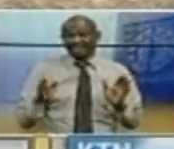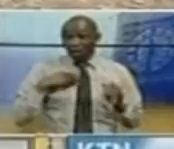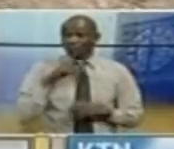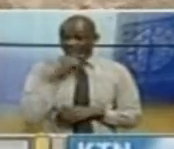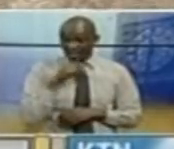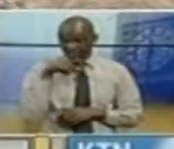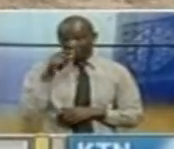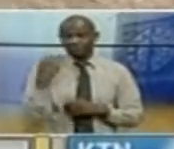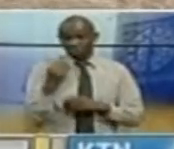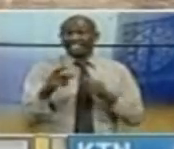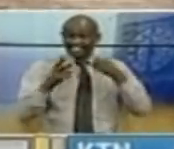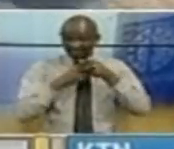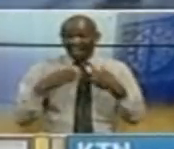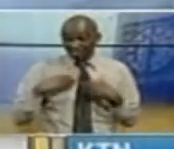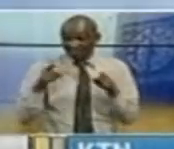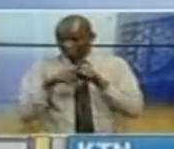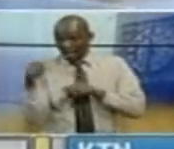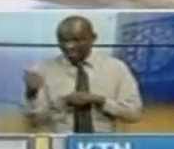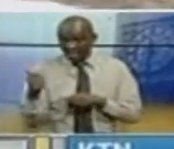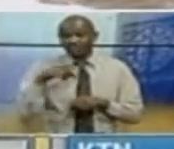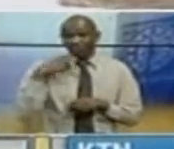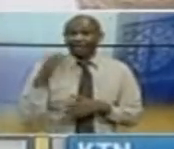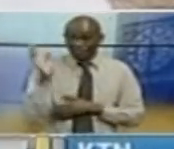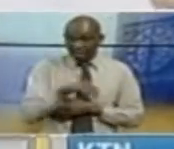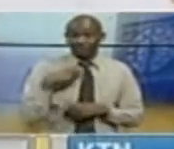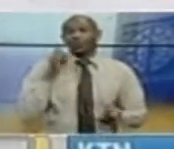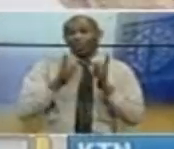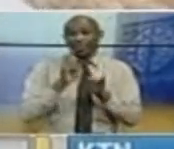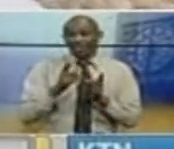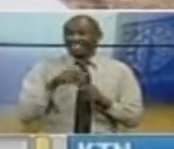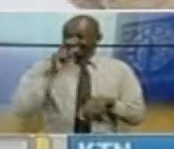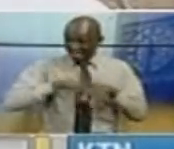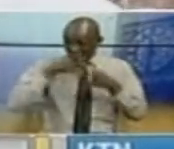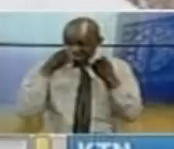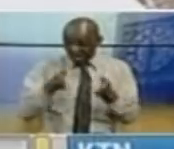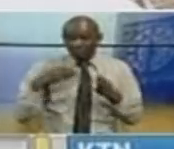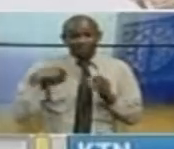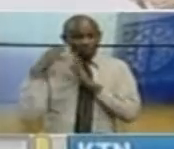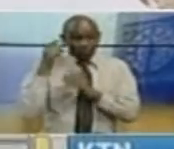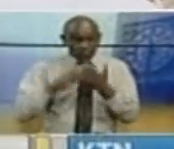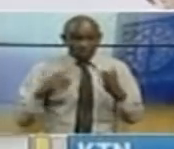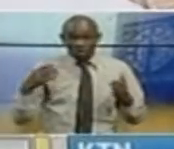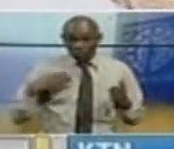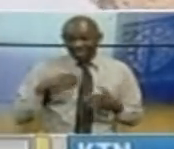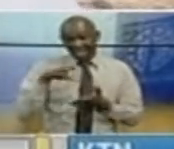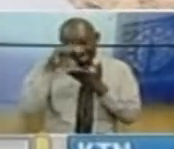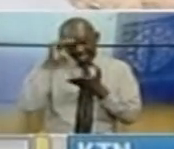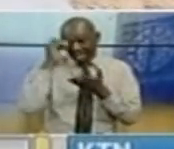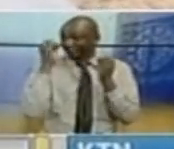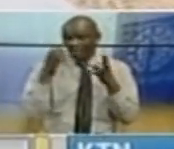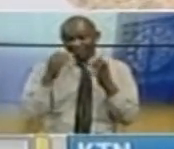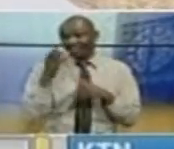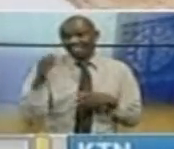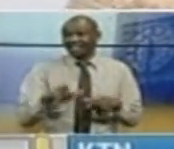of seven, like Anthony Kiprono, wants to go back to the tracks, this time round, hopefully with lessons learned. And it